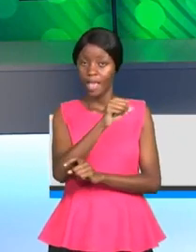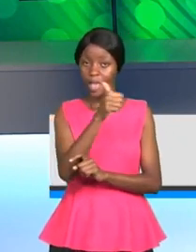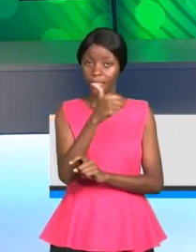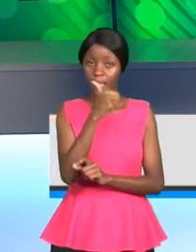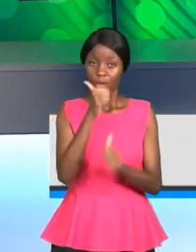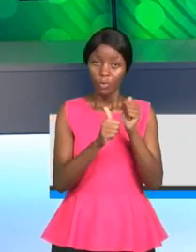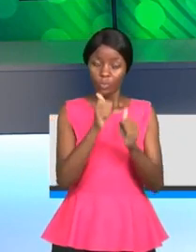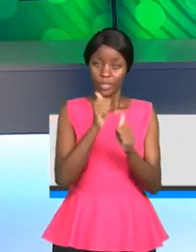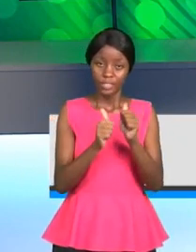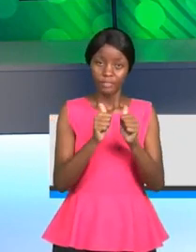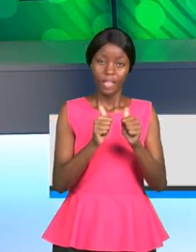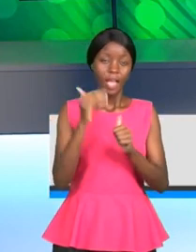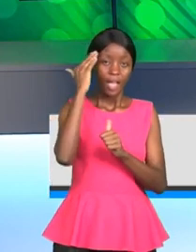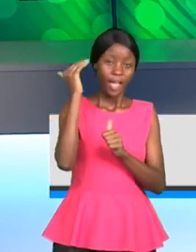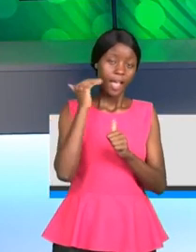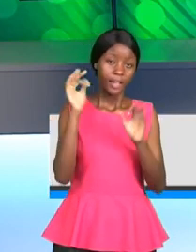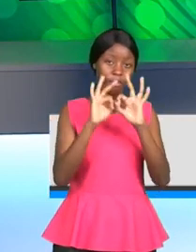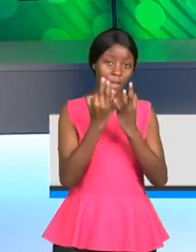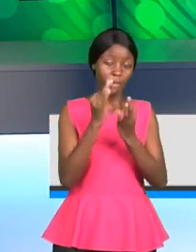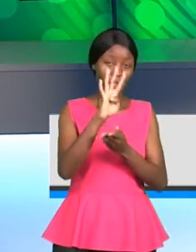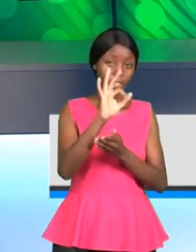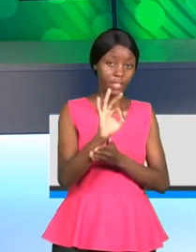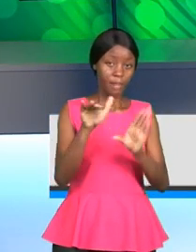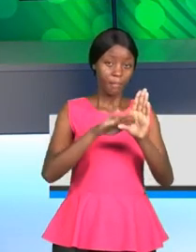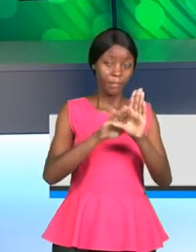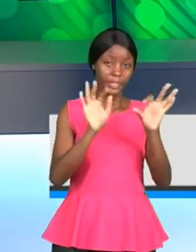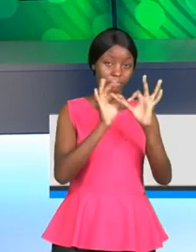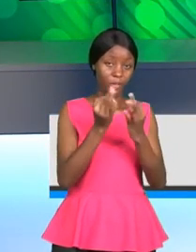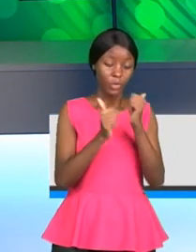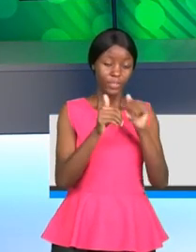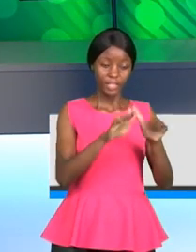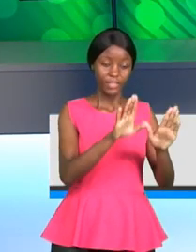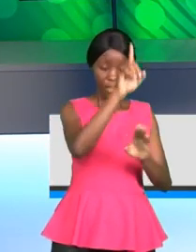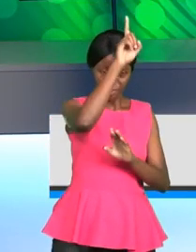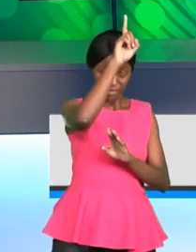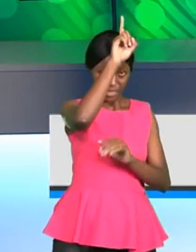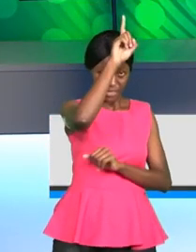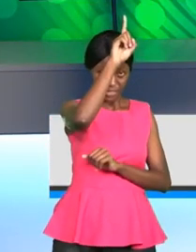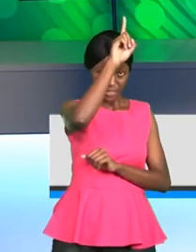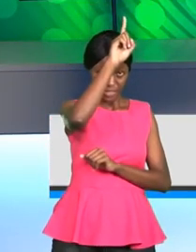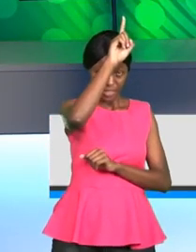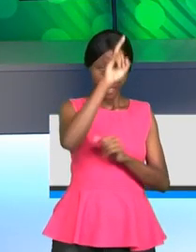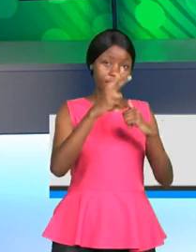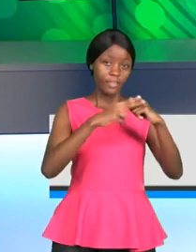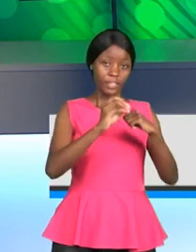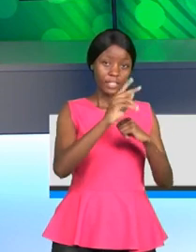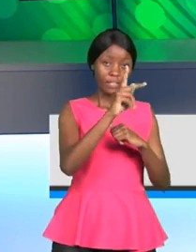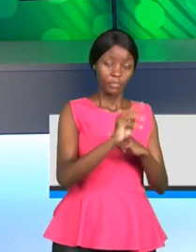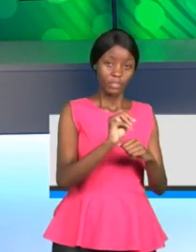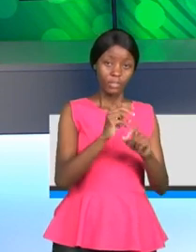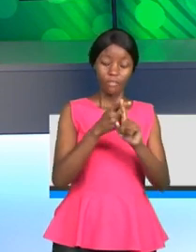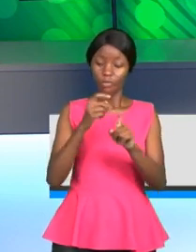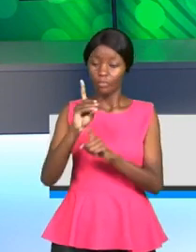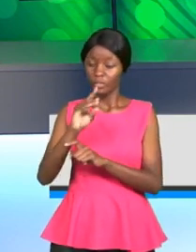is Buerma, head of a family of 43 people who abandoned his village of Gasapalok, 70 kilometers from Jibo,